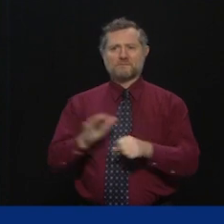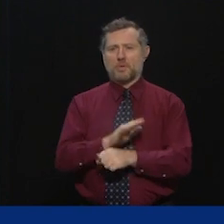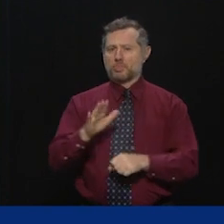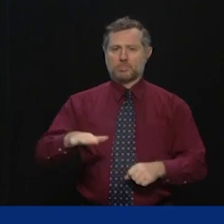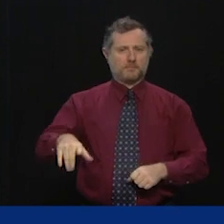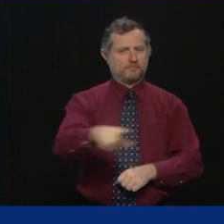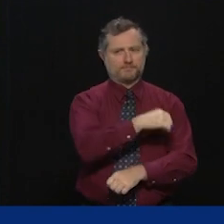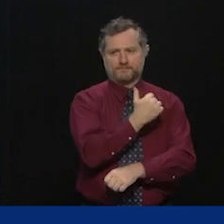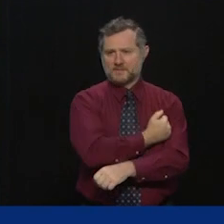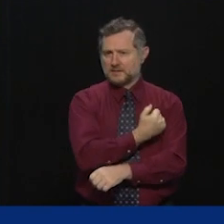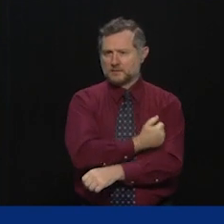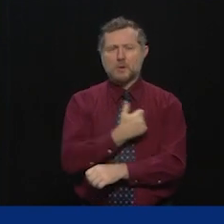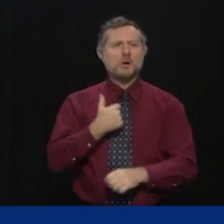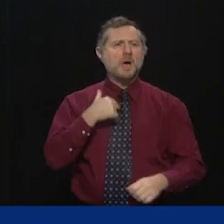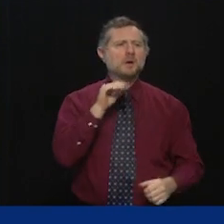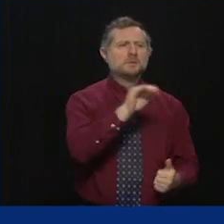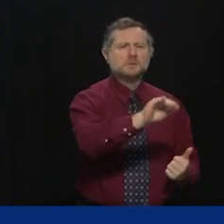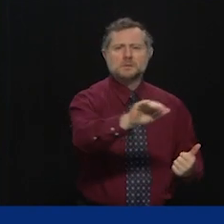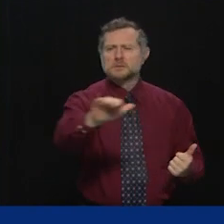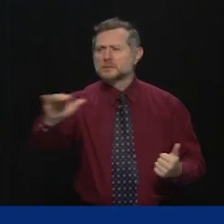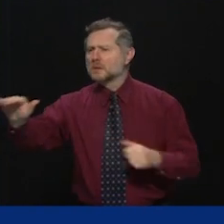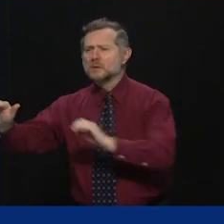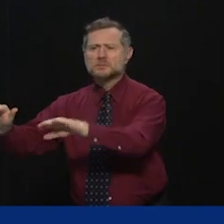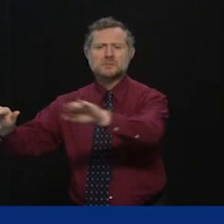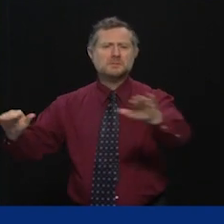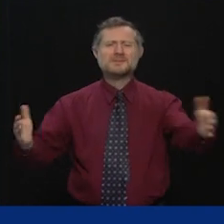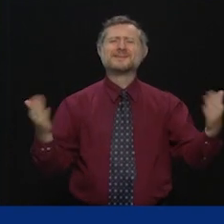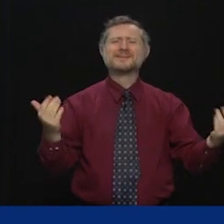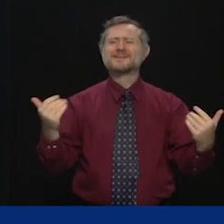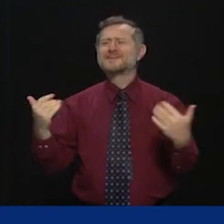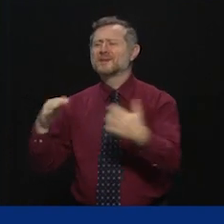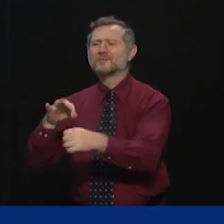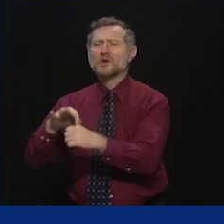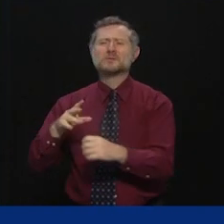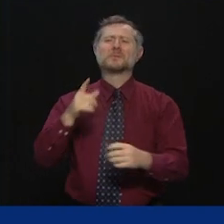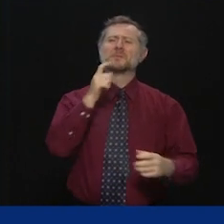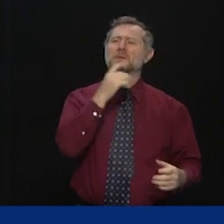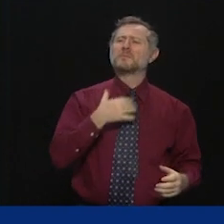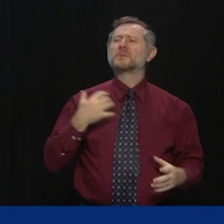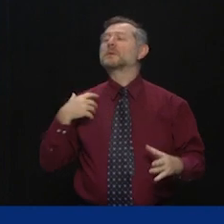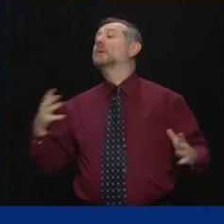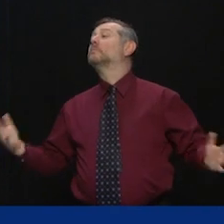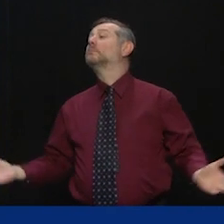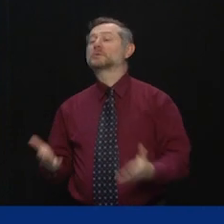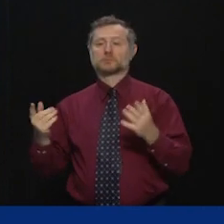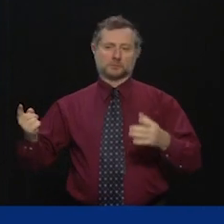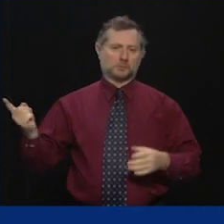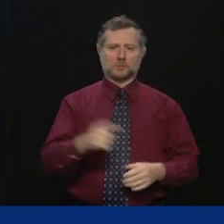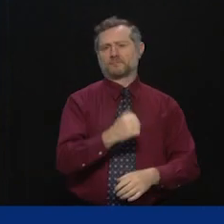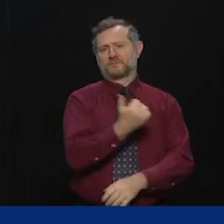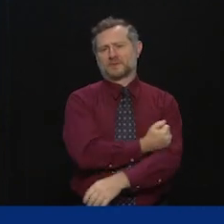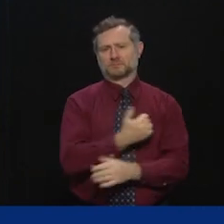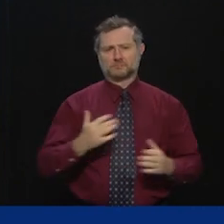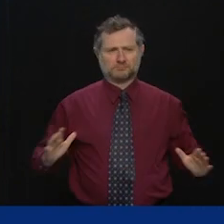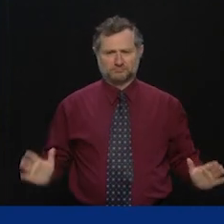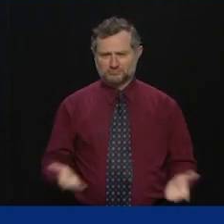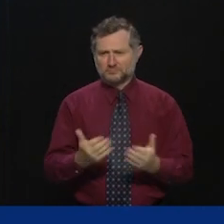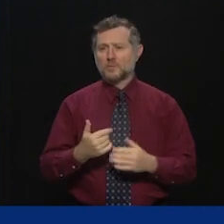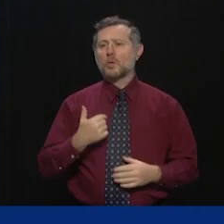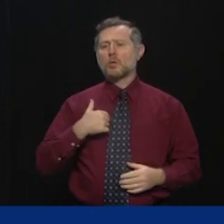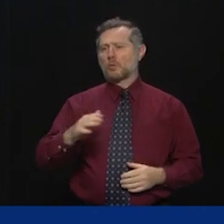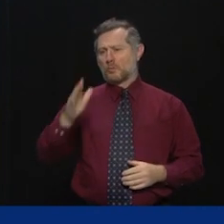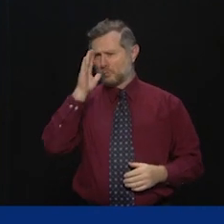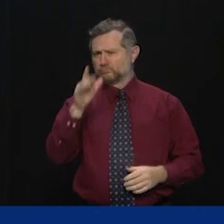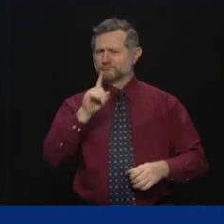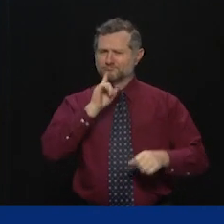employers in this area, in this zip code, I implore you, I ask you once again, please continue to get vaccinated. It can and it will